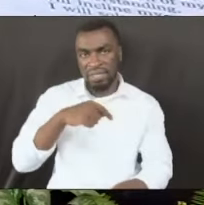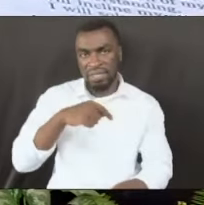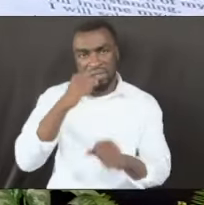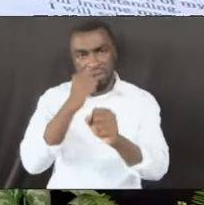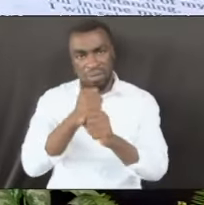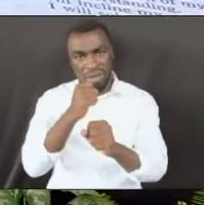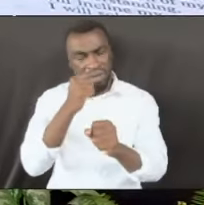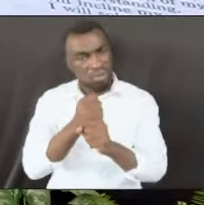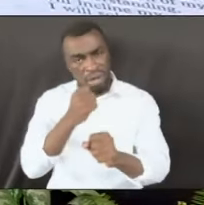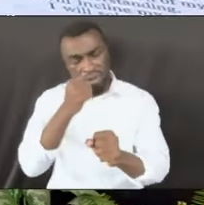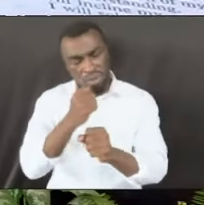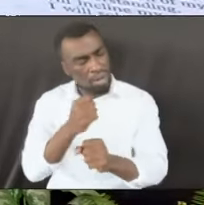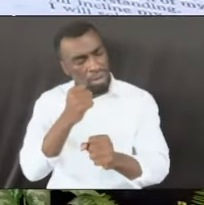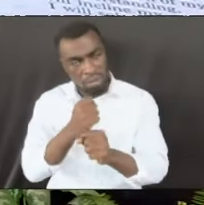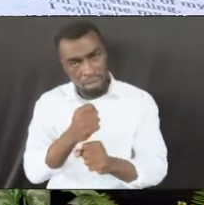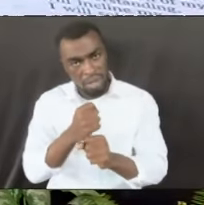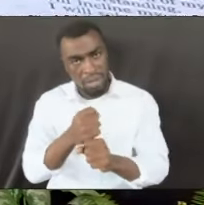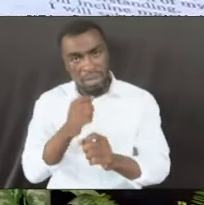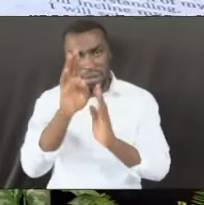Bible continues to tell us